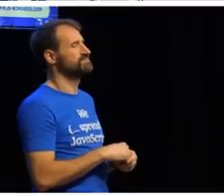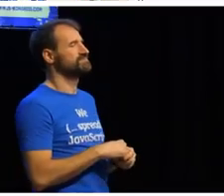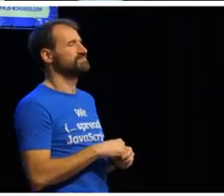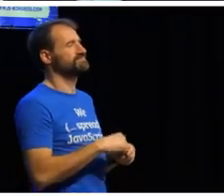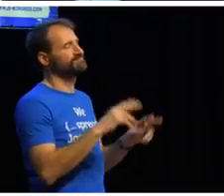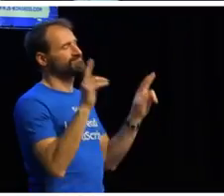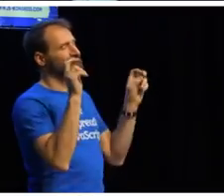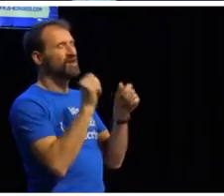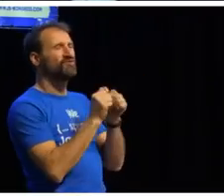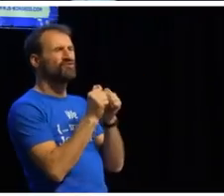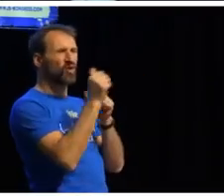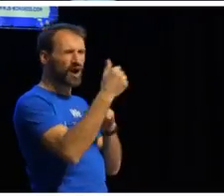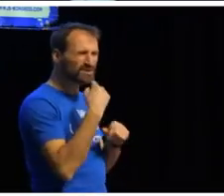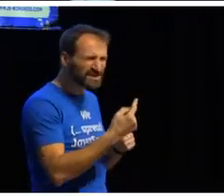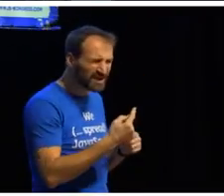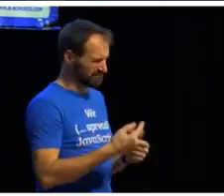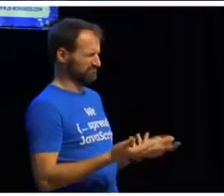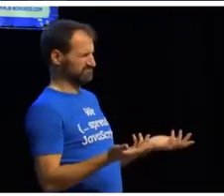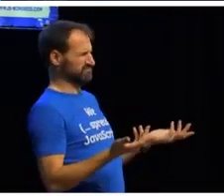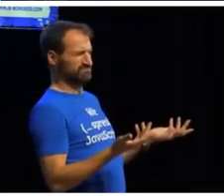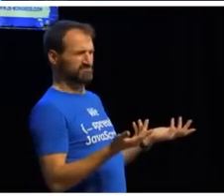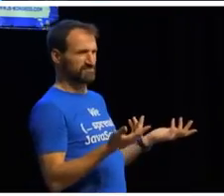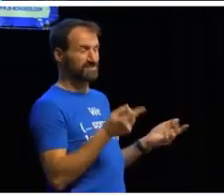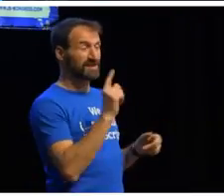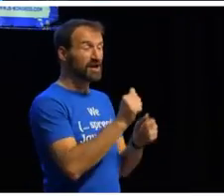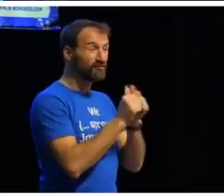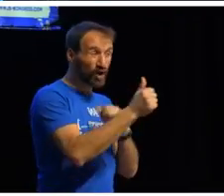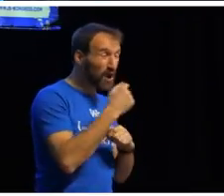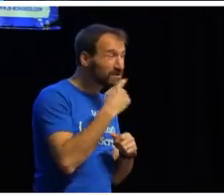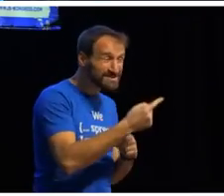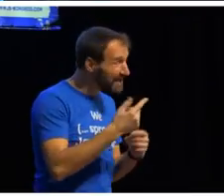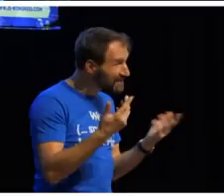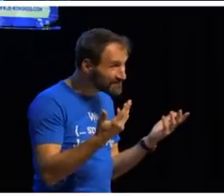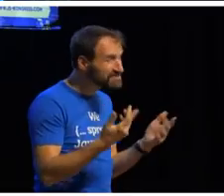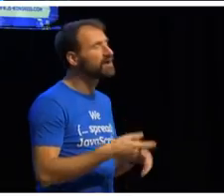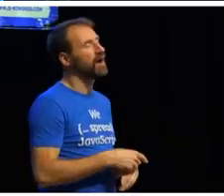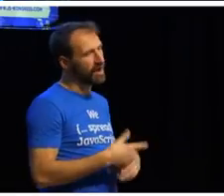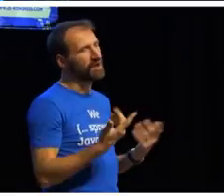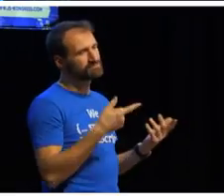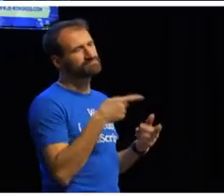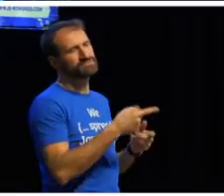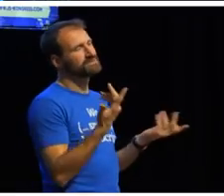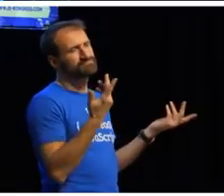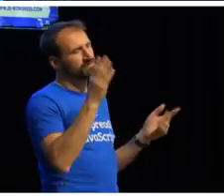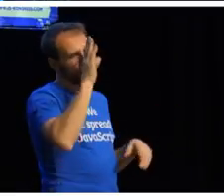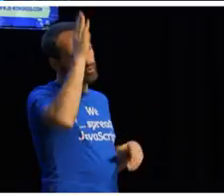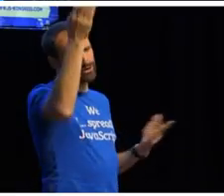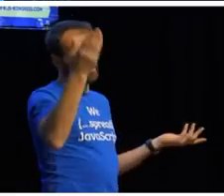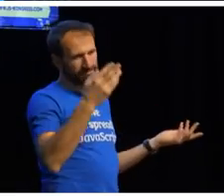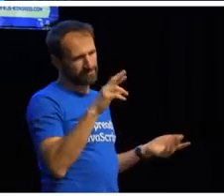prediction? There's just nothing. So the prediction that it does, it's random. And you